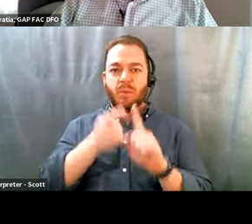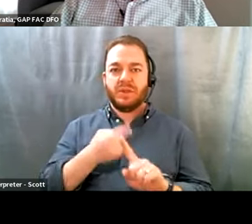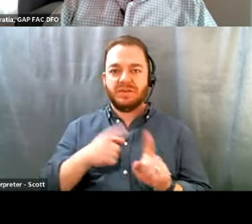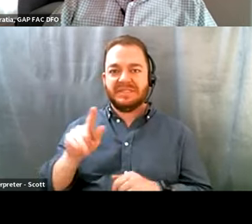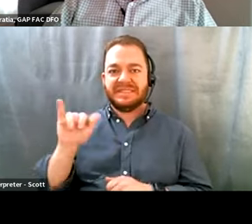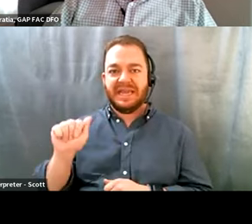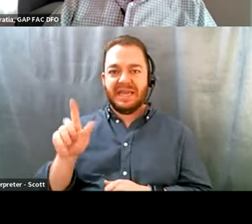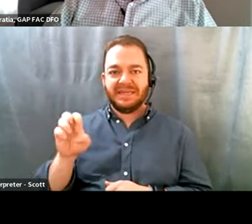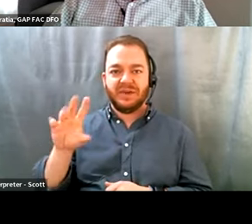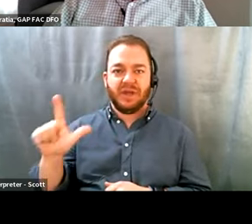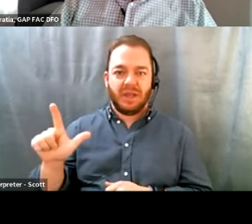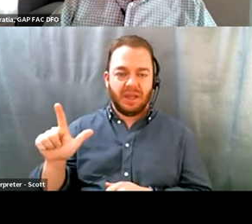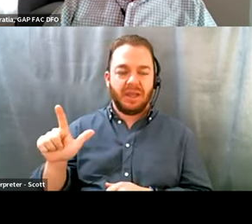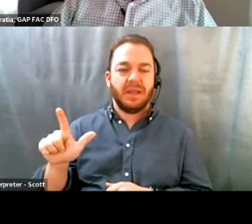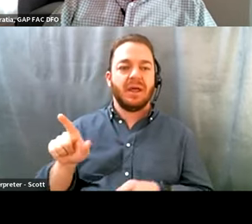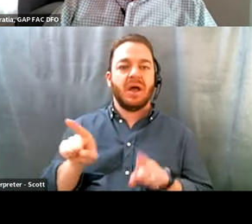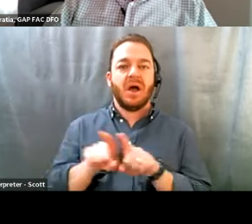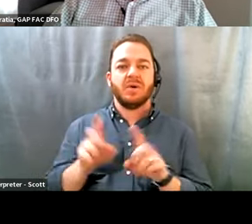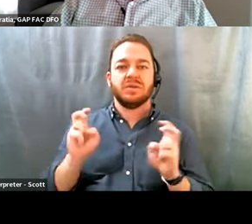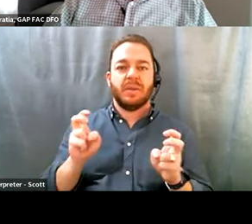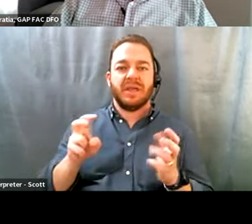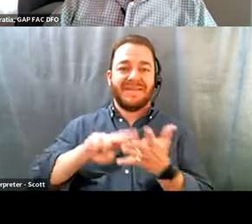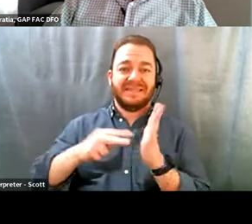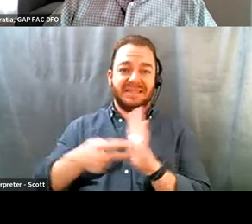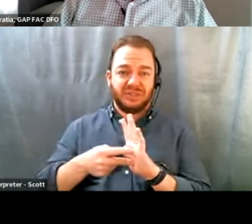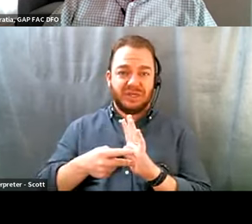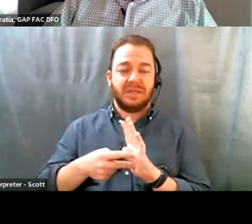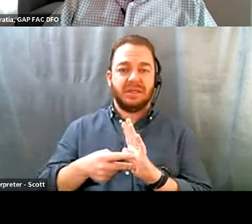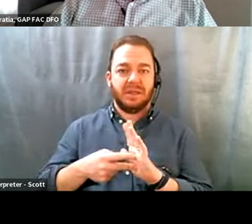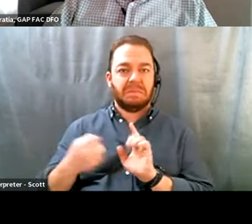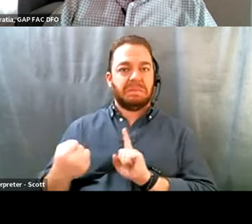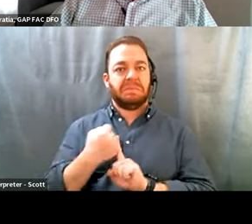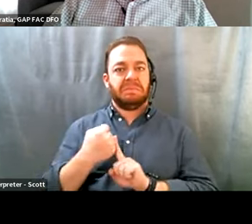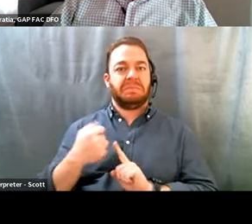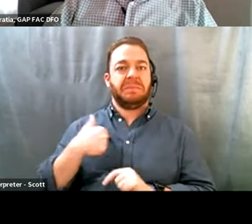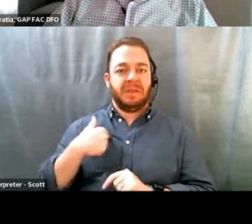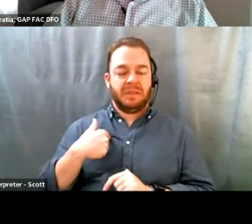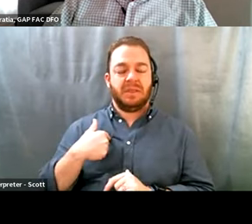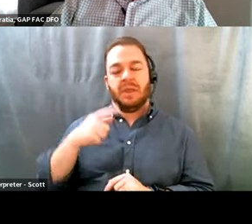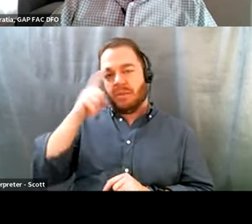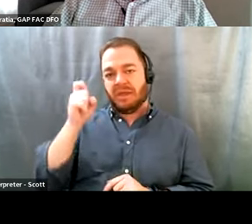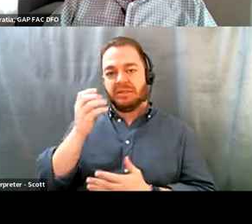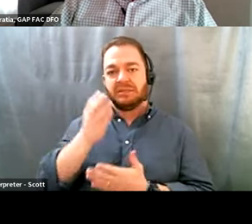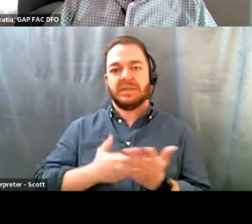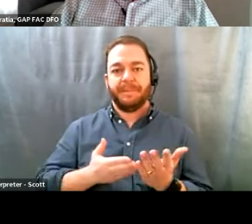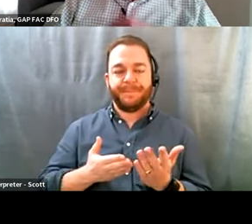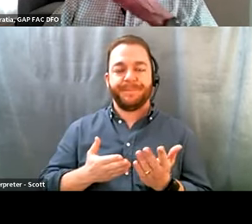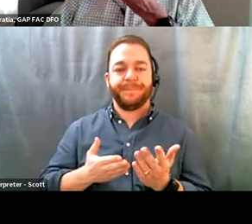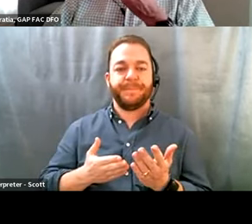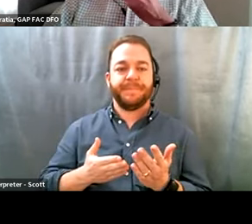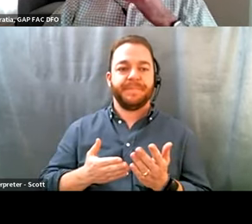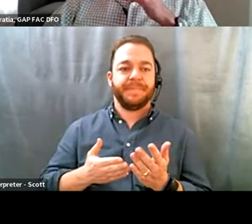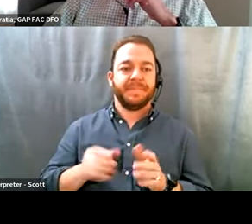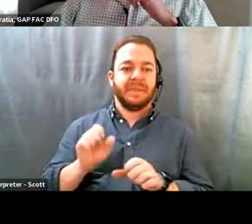from Daryl, and also the topic of intentionality resonated with me because of some of the